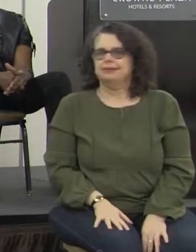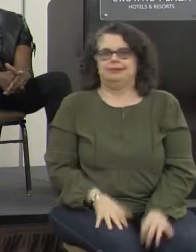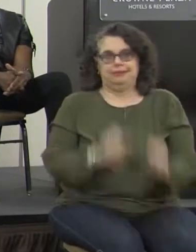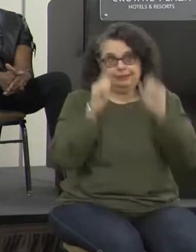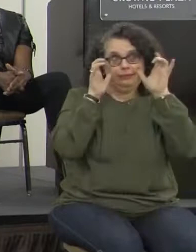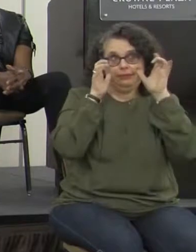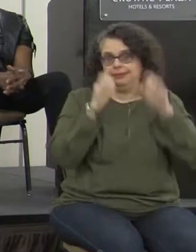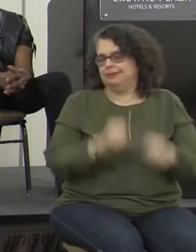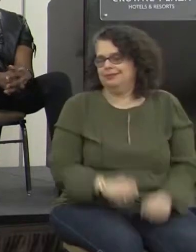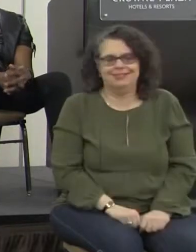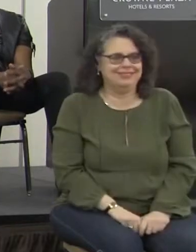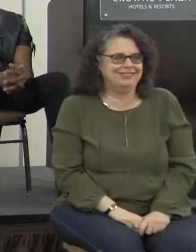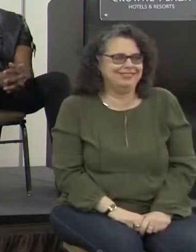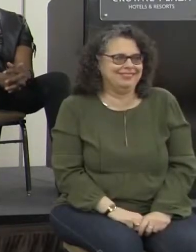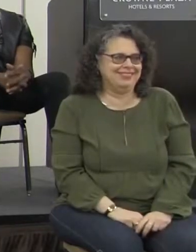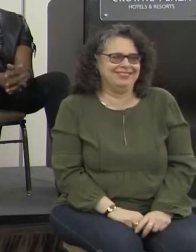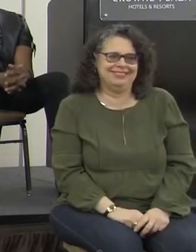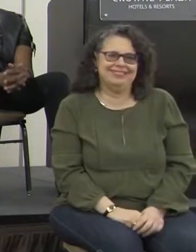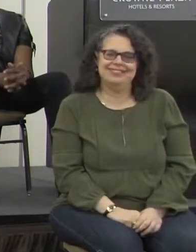Right,